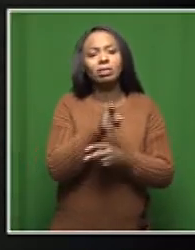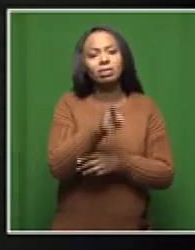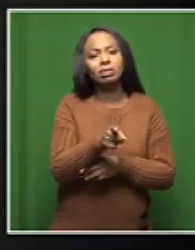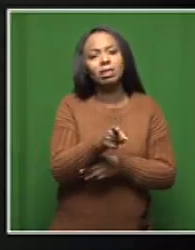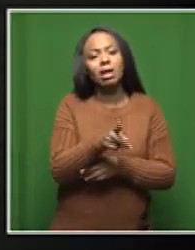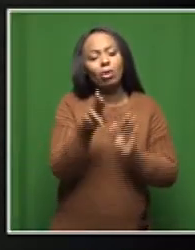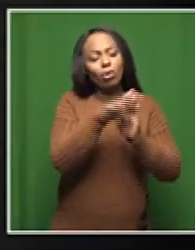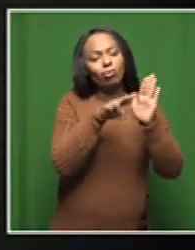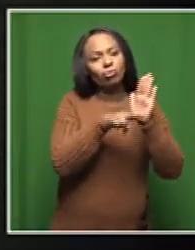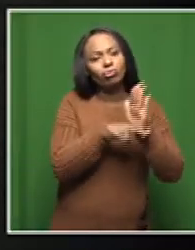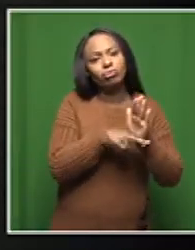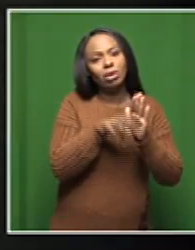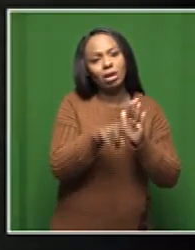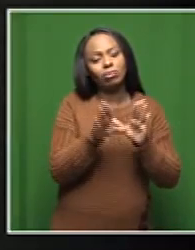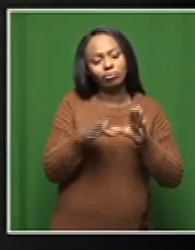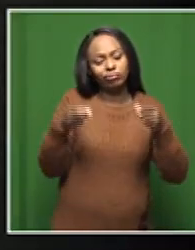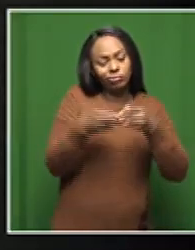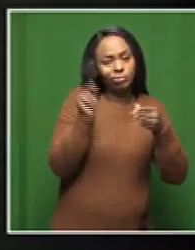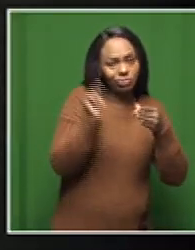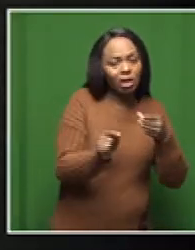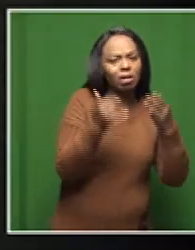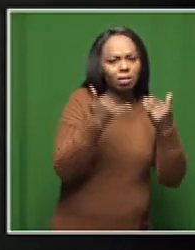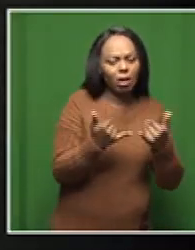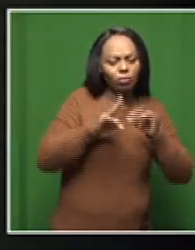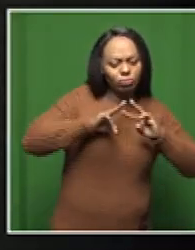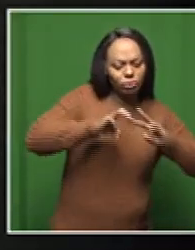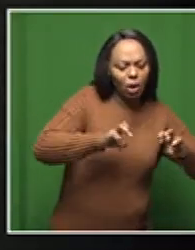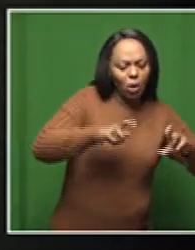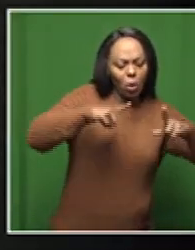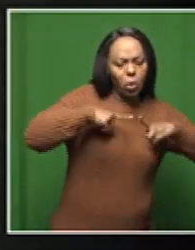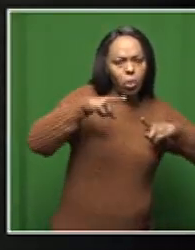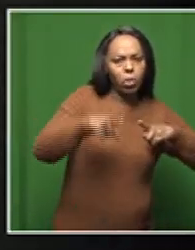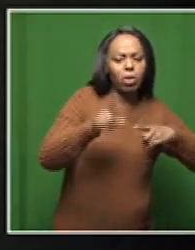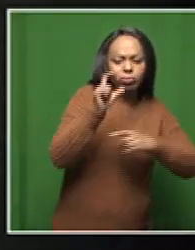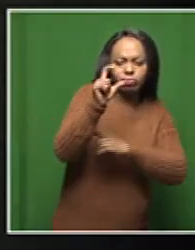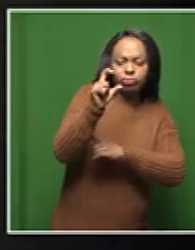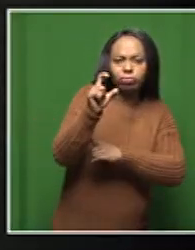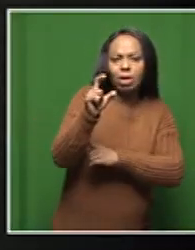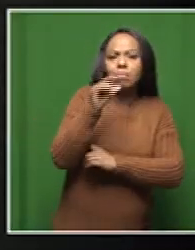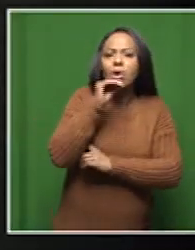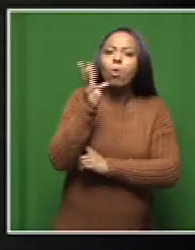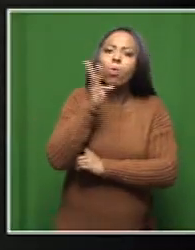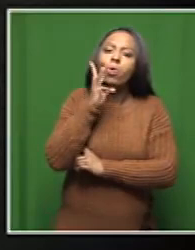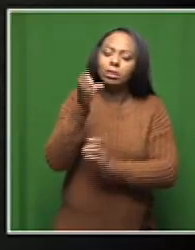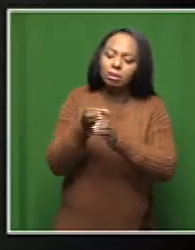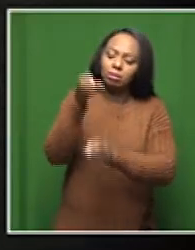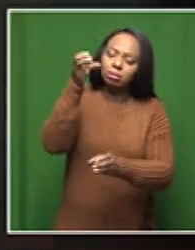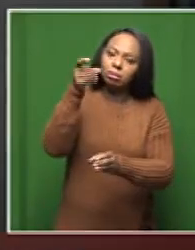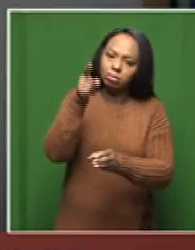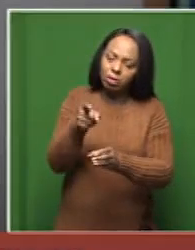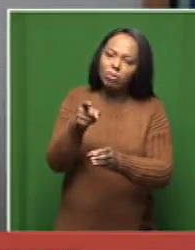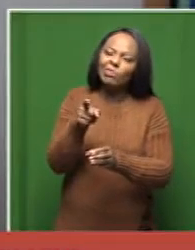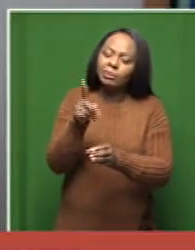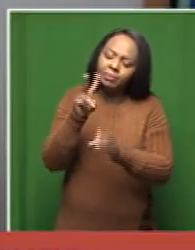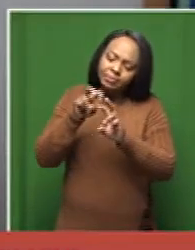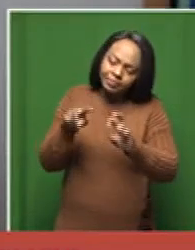an examination extremely rigorously, from the water that's used to the glass which was used. Everything's gone through. All the